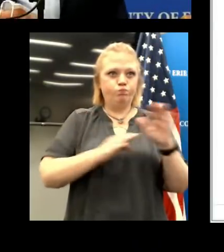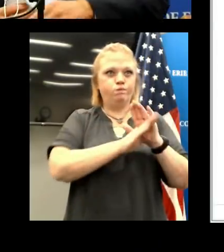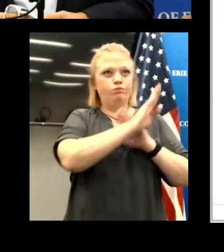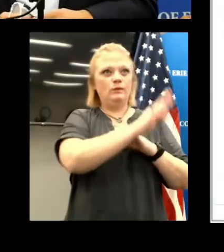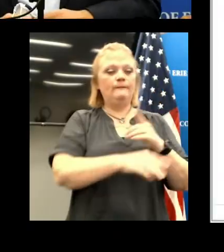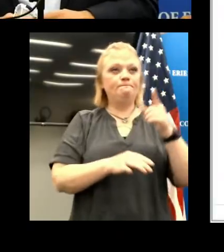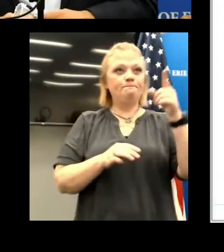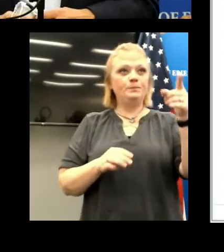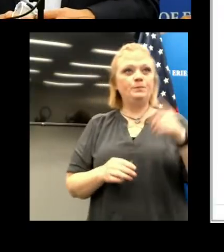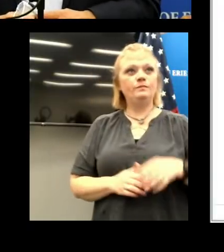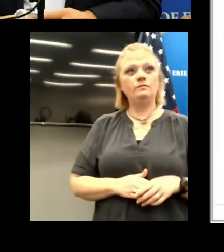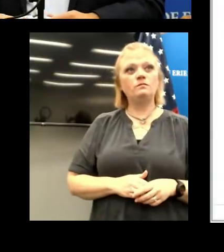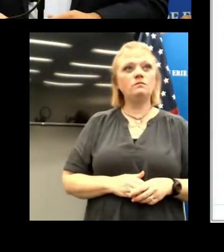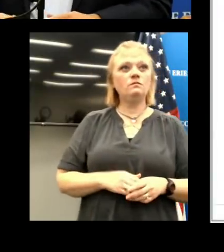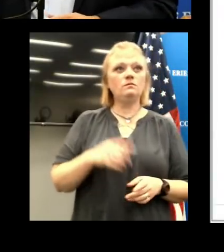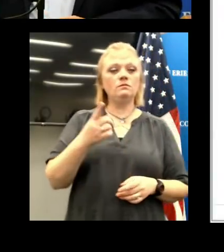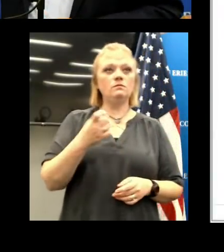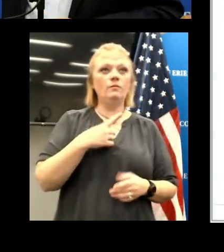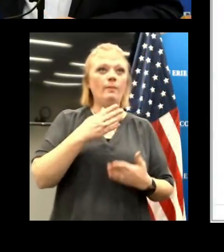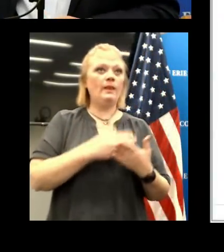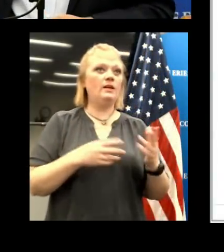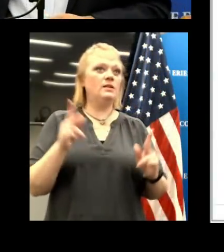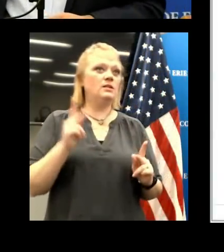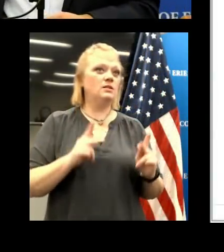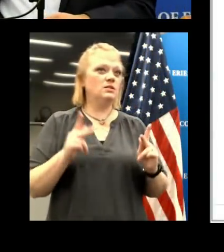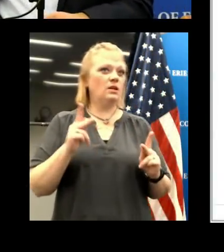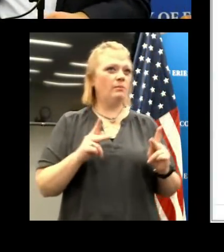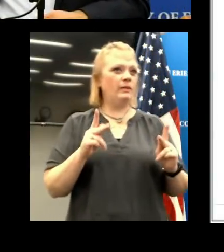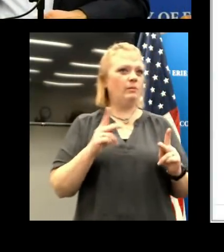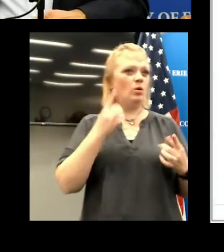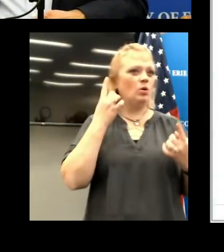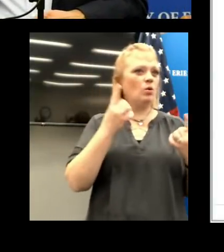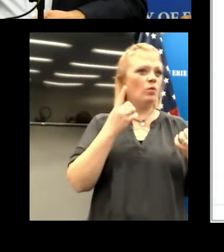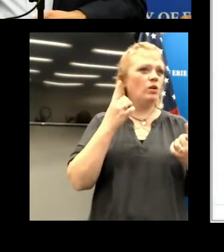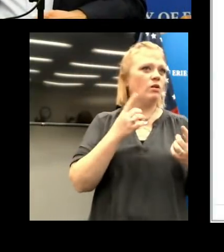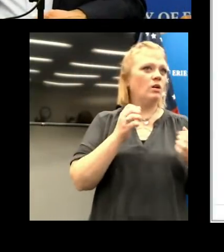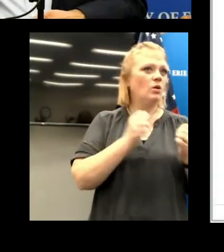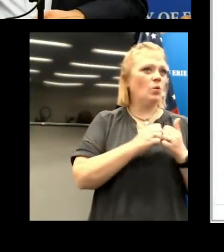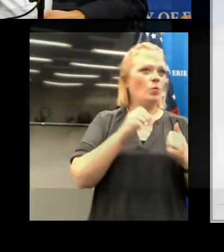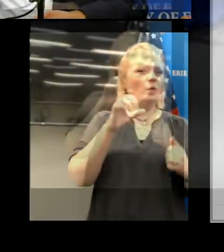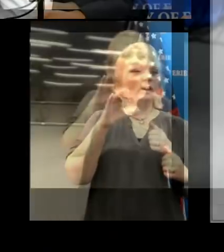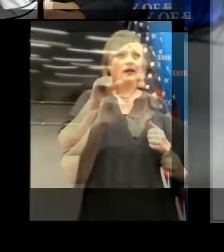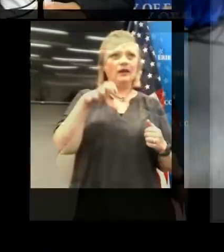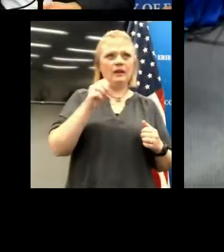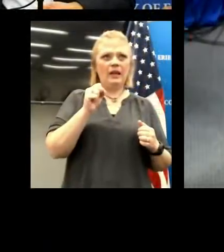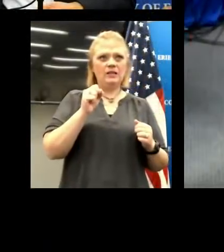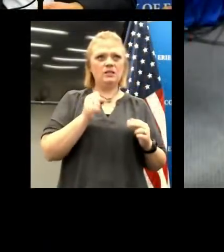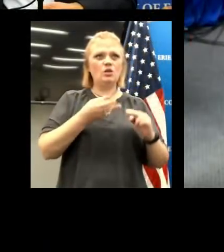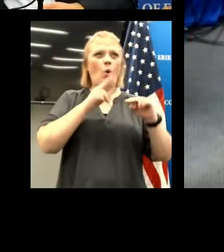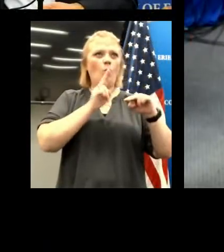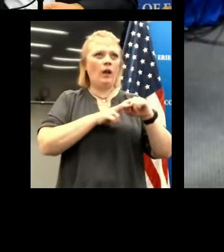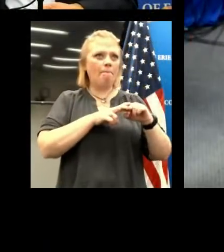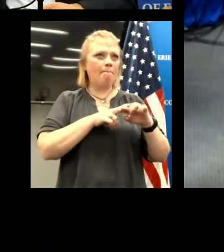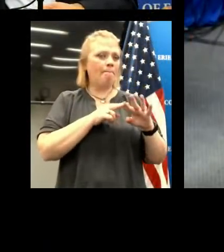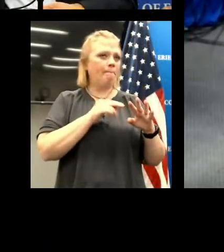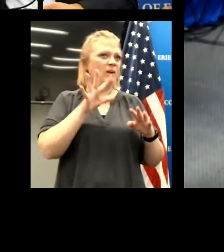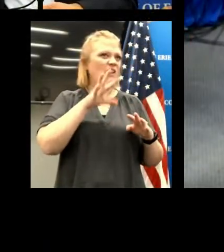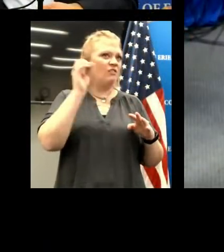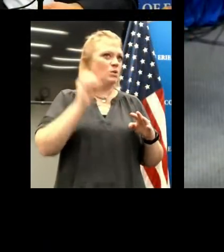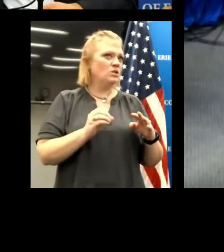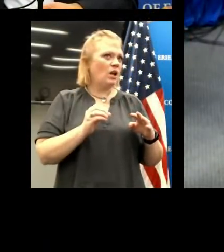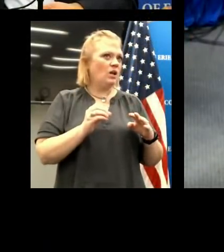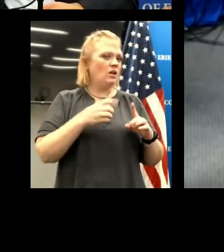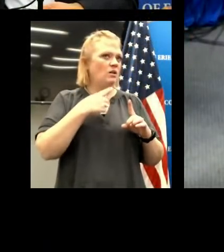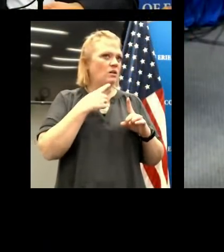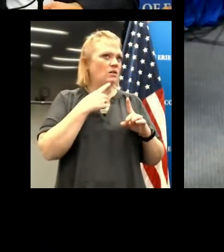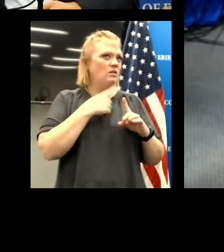Jean? Now, some people in my newsroom have been wondering, with these cases going up, this 5% positivity, do we face a